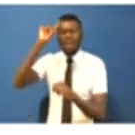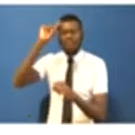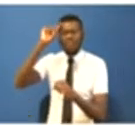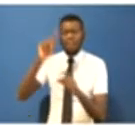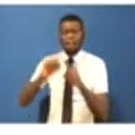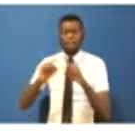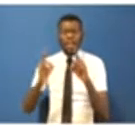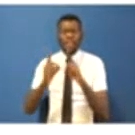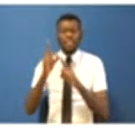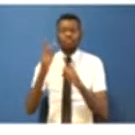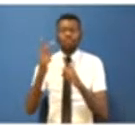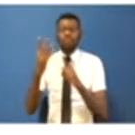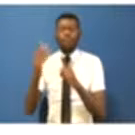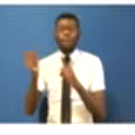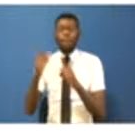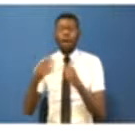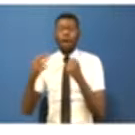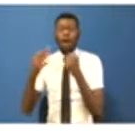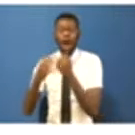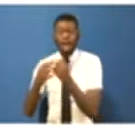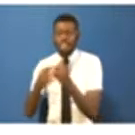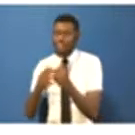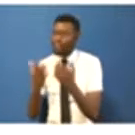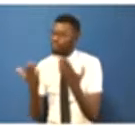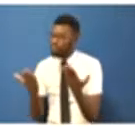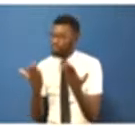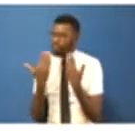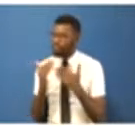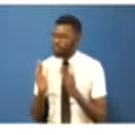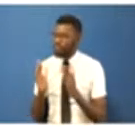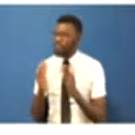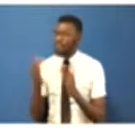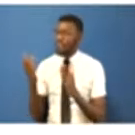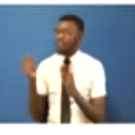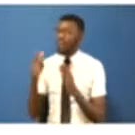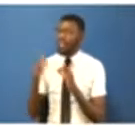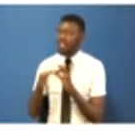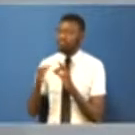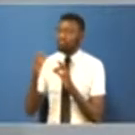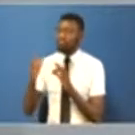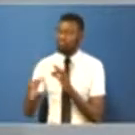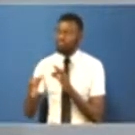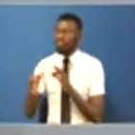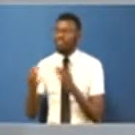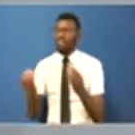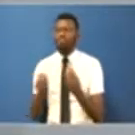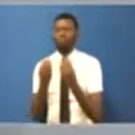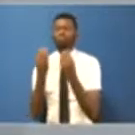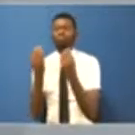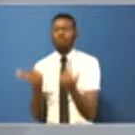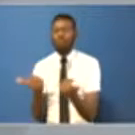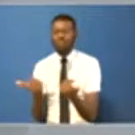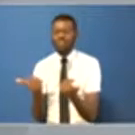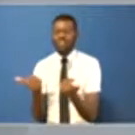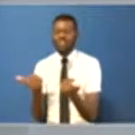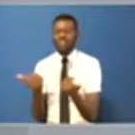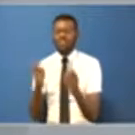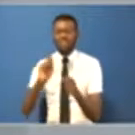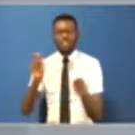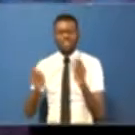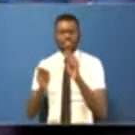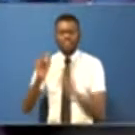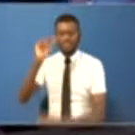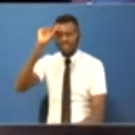the 24th of august of course preceded by a three-month extension period to tackle what is called the transition if elected